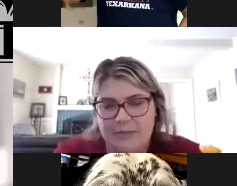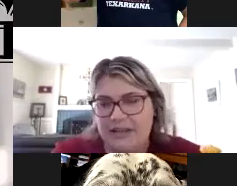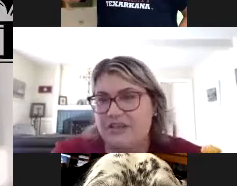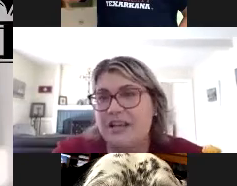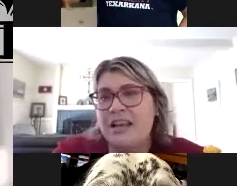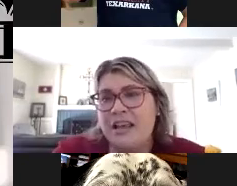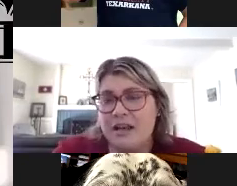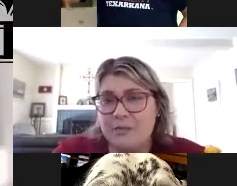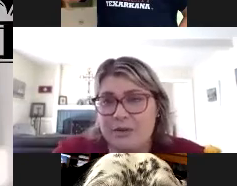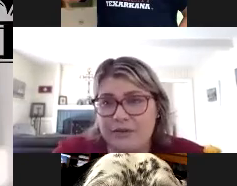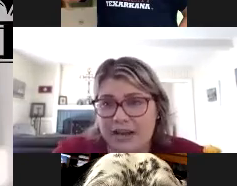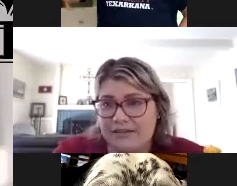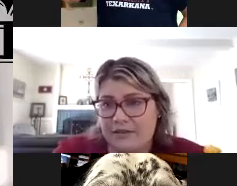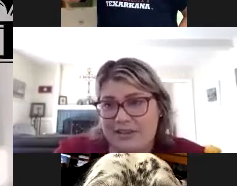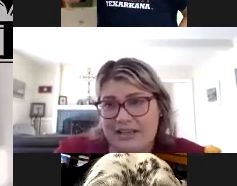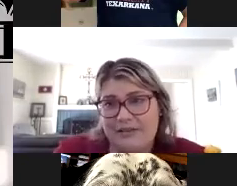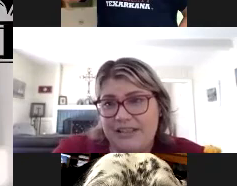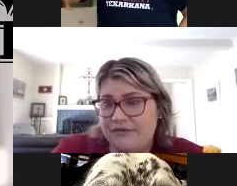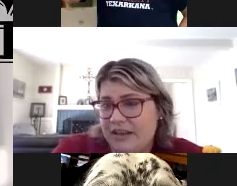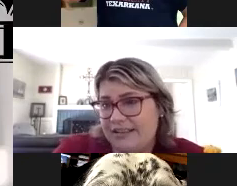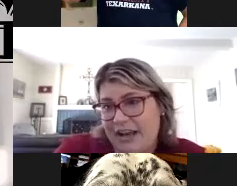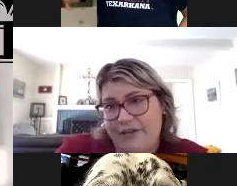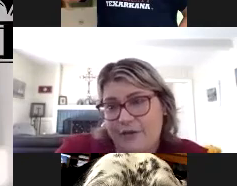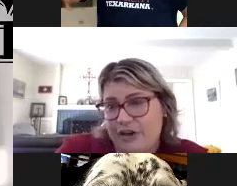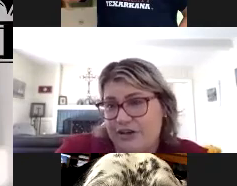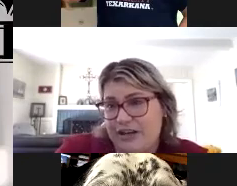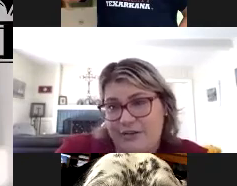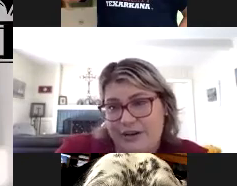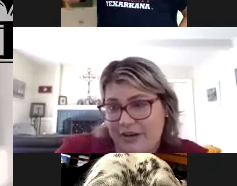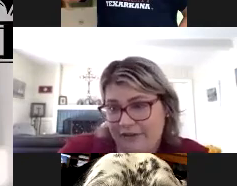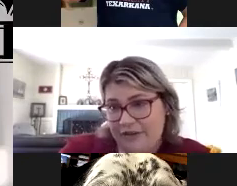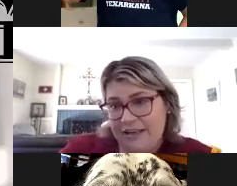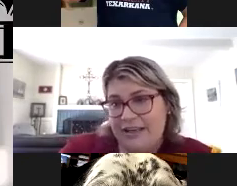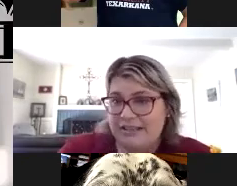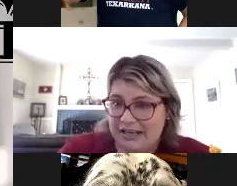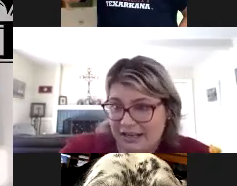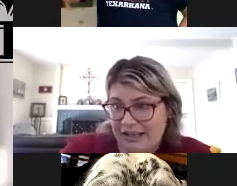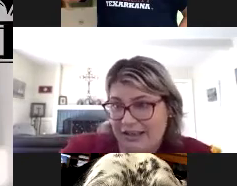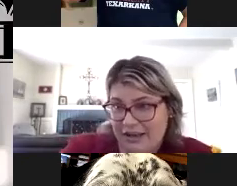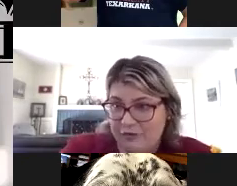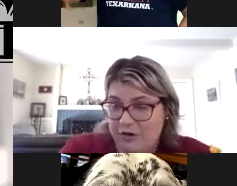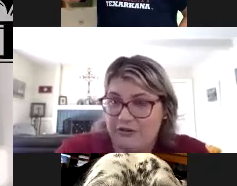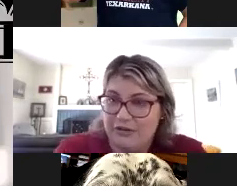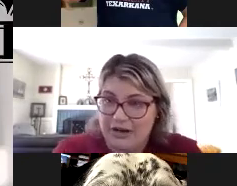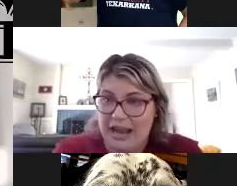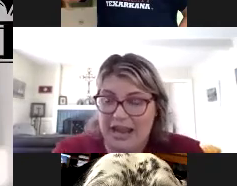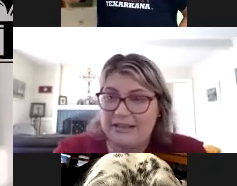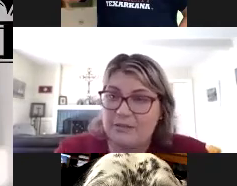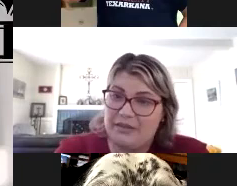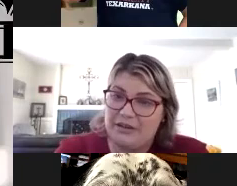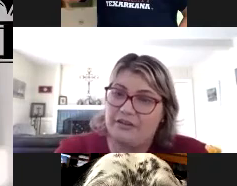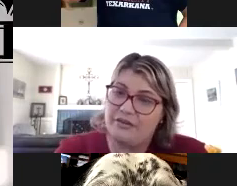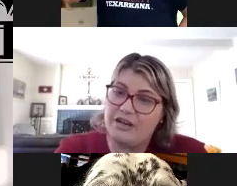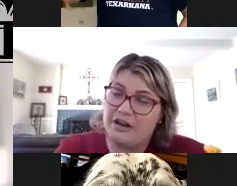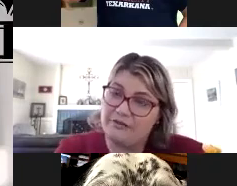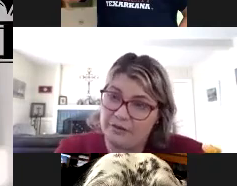by population. The number for the House of Representatives is fixed at 435. Technically, they have 438,